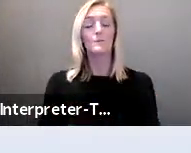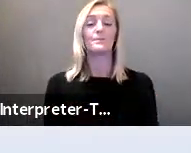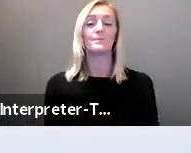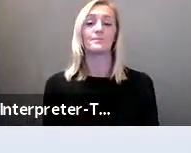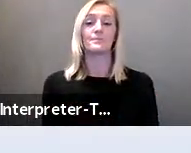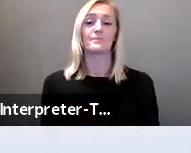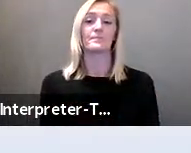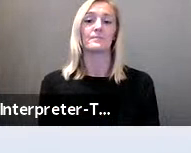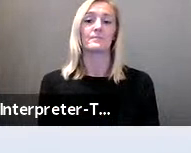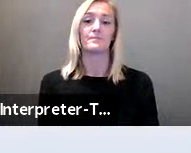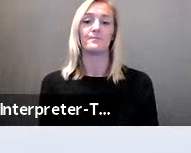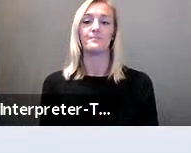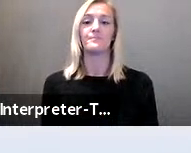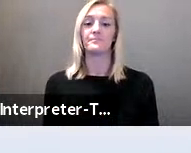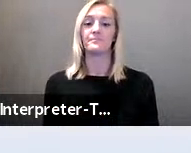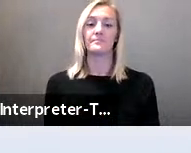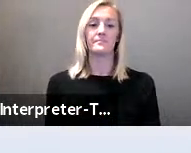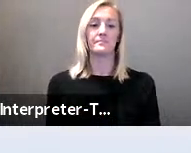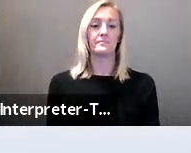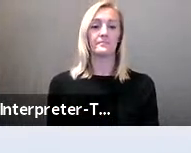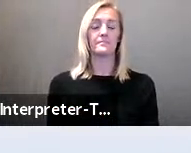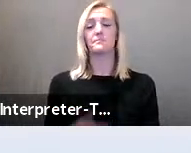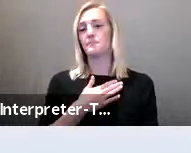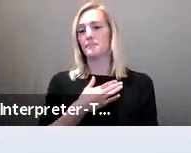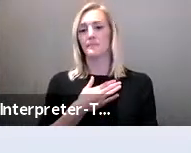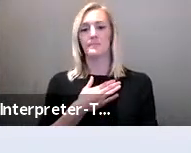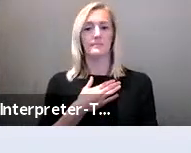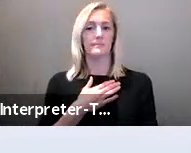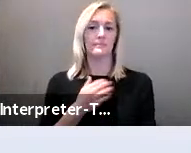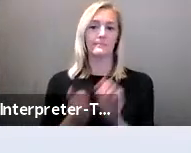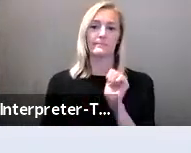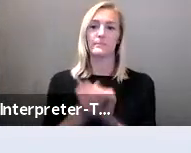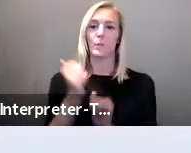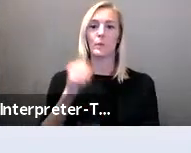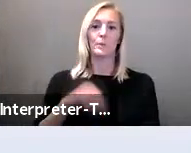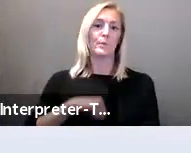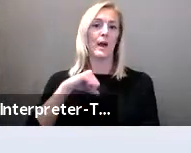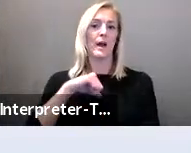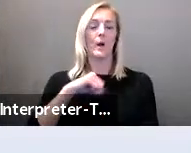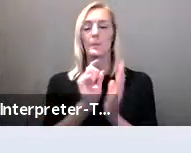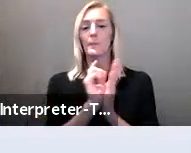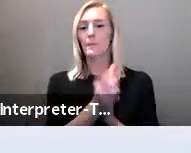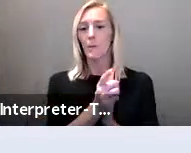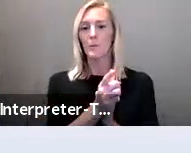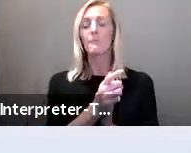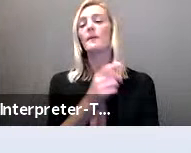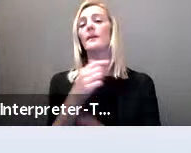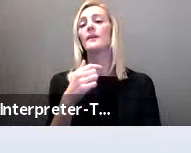One of my best and most proud moments I had a chance to